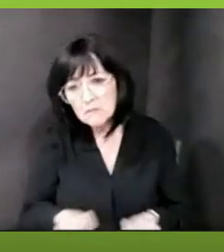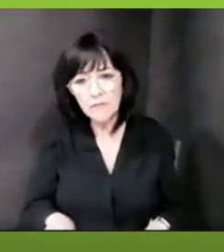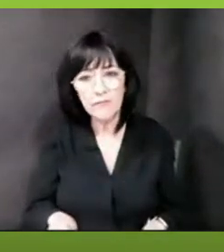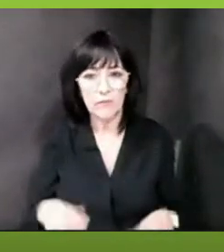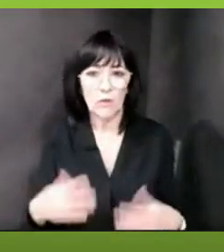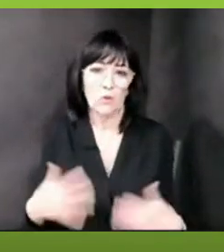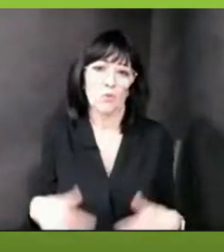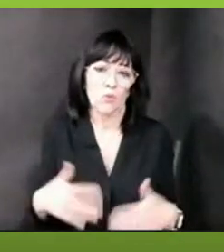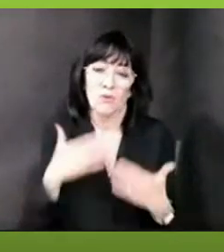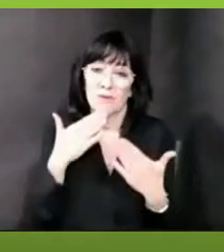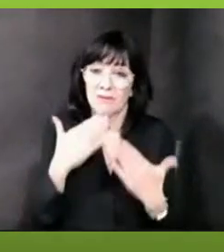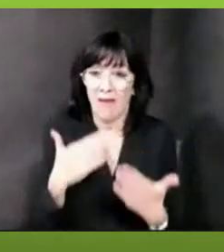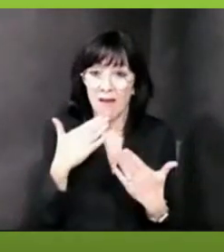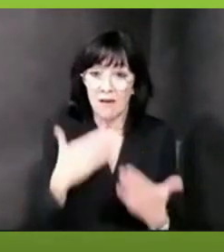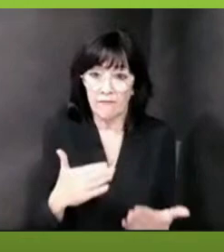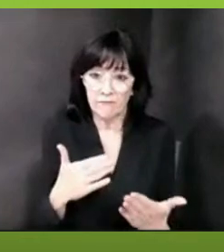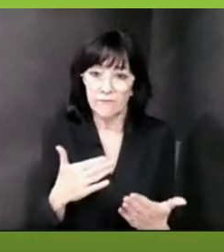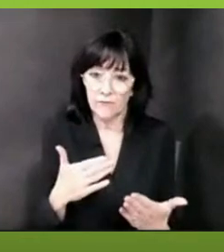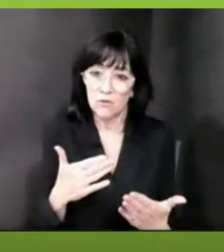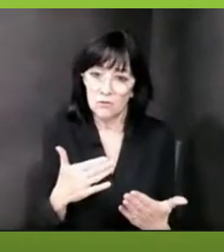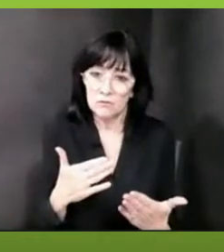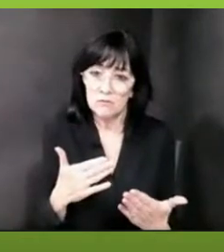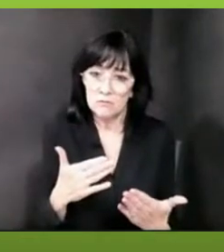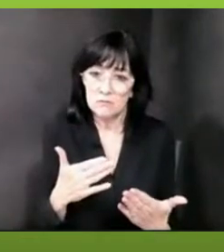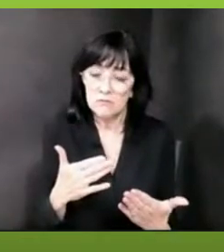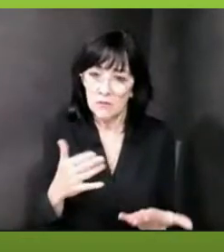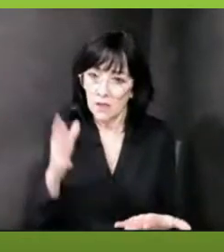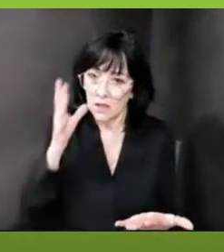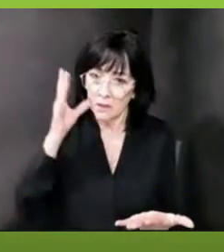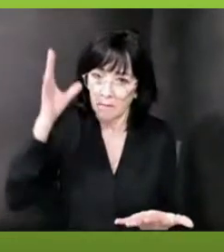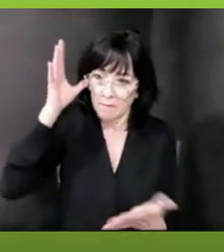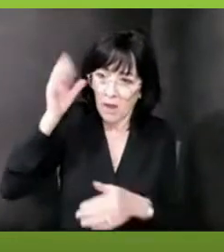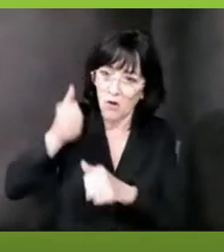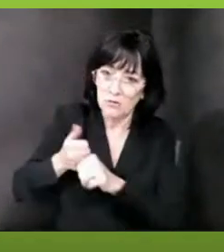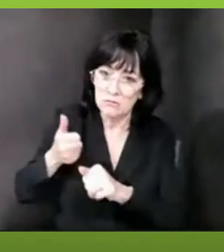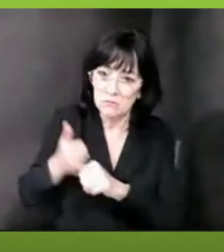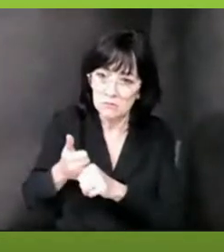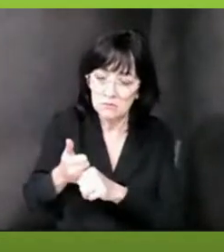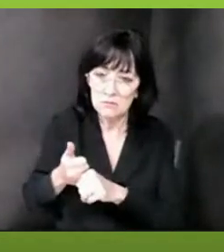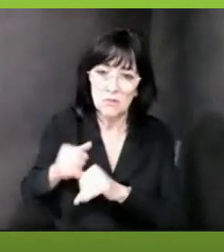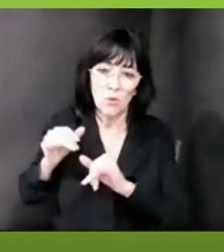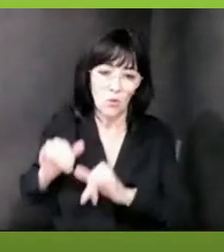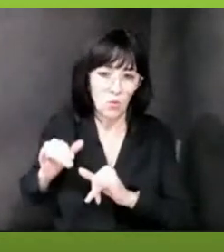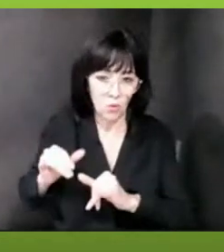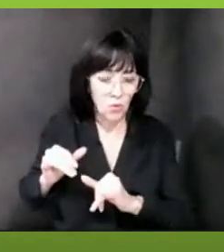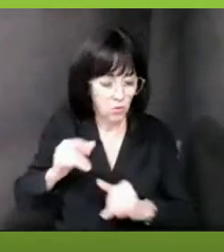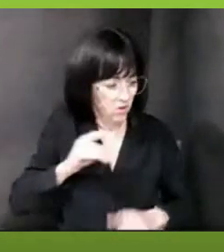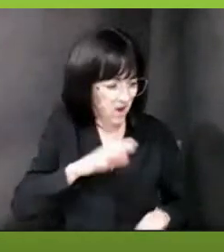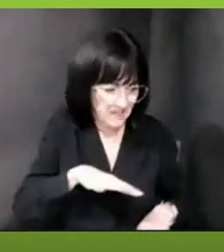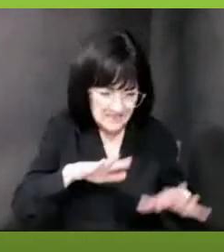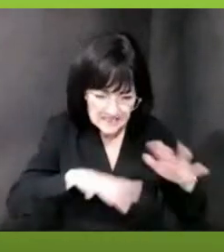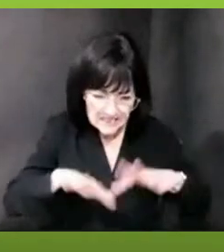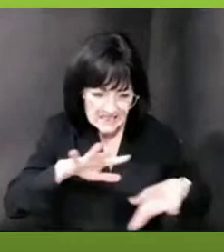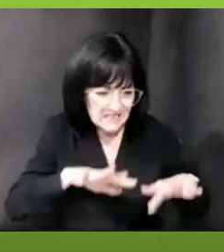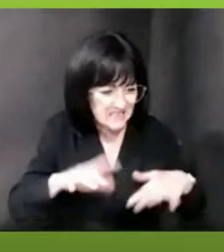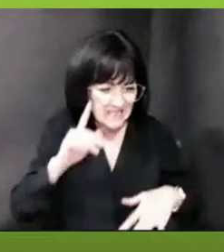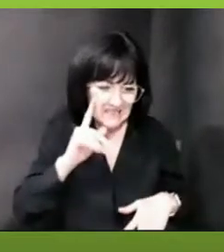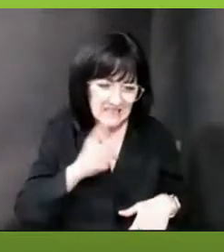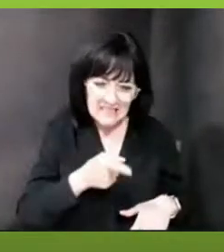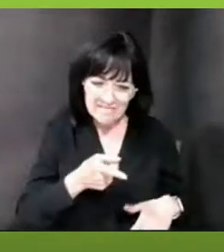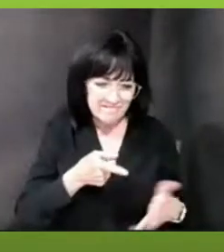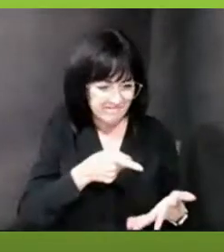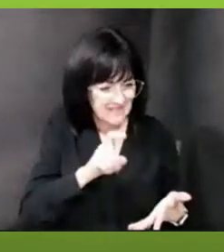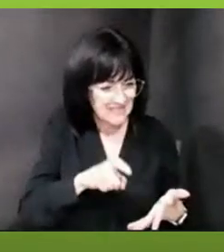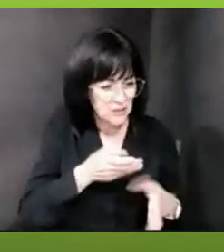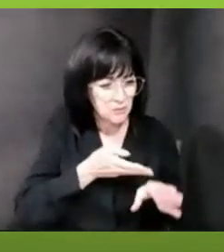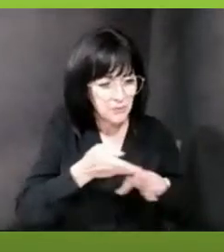those parents or providers who referred those children to the emergency room did, but I think we also know that there's